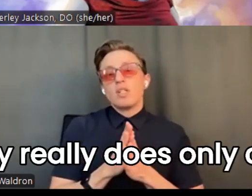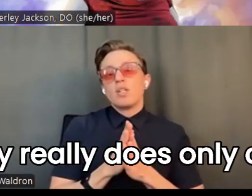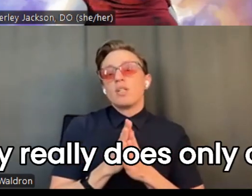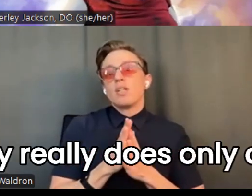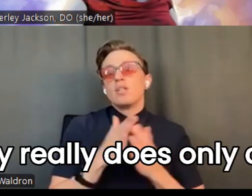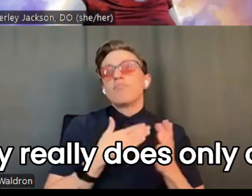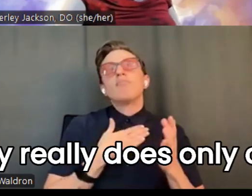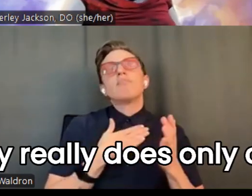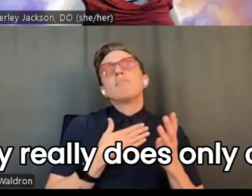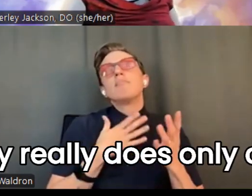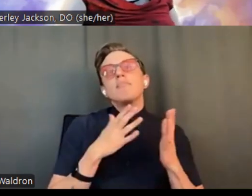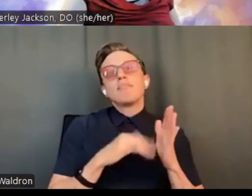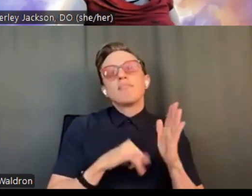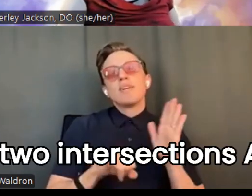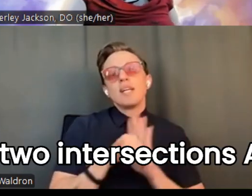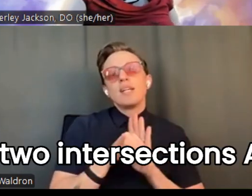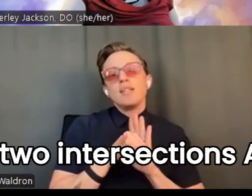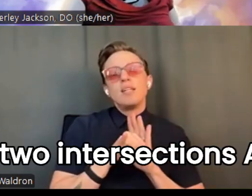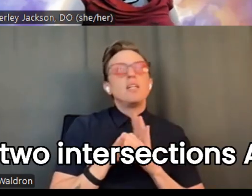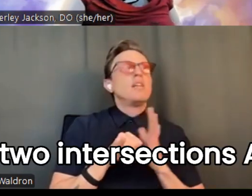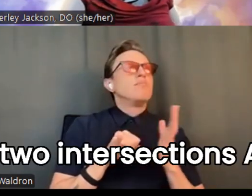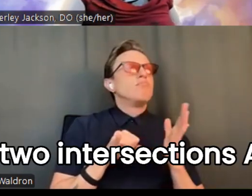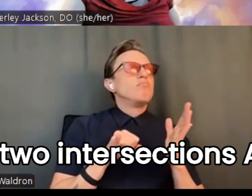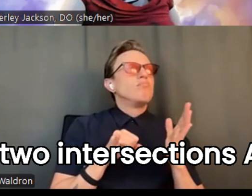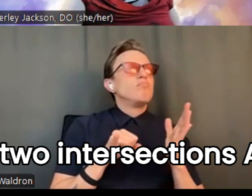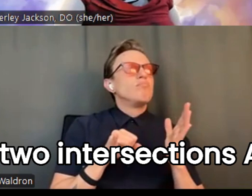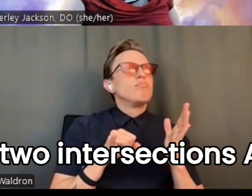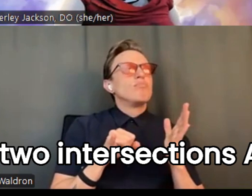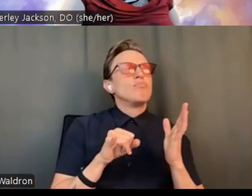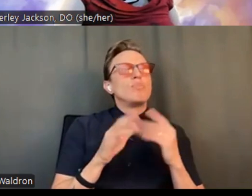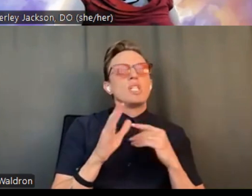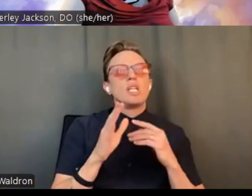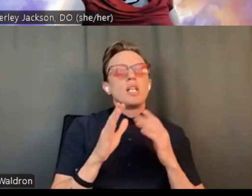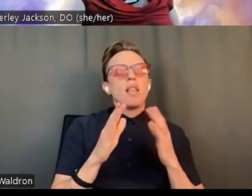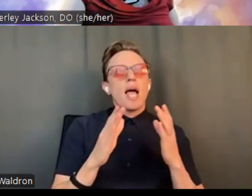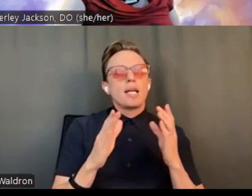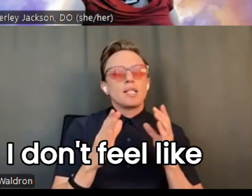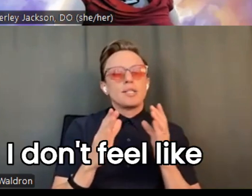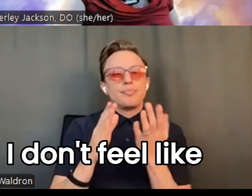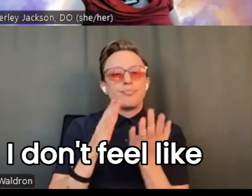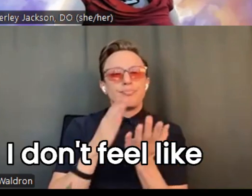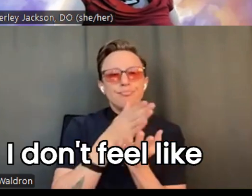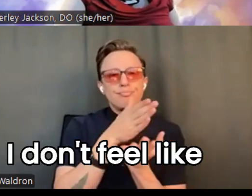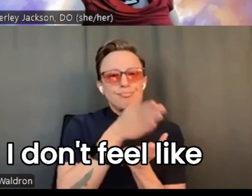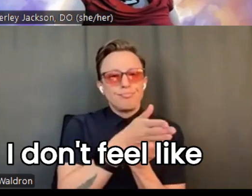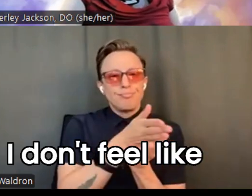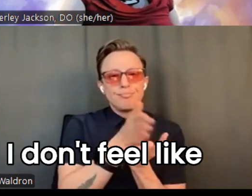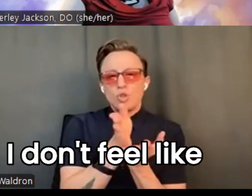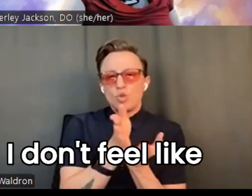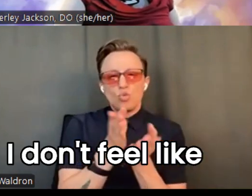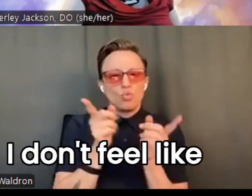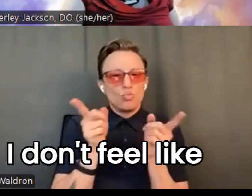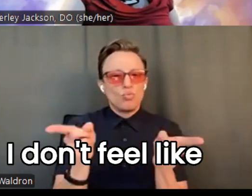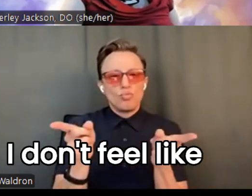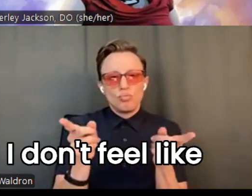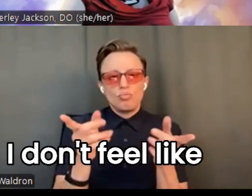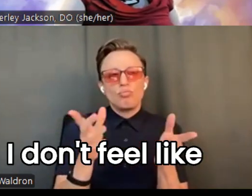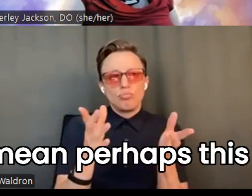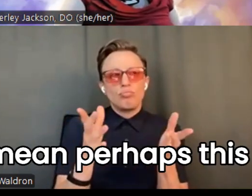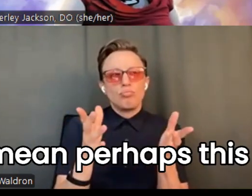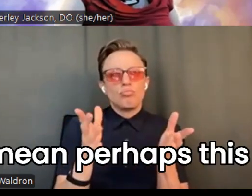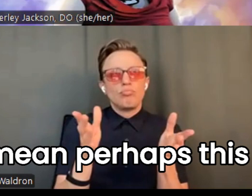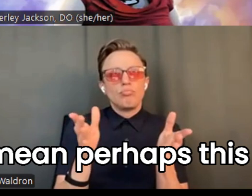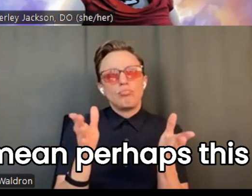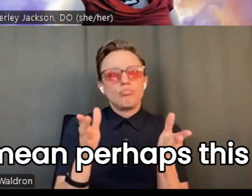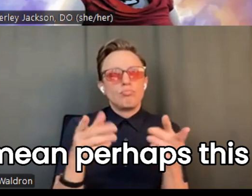identity really does only cross, two intersections, and I don't feel